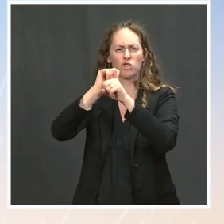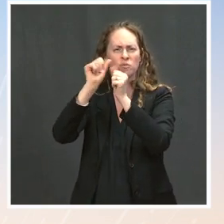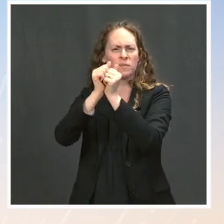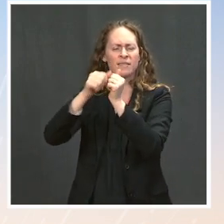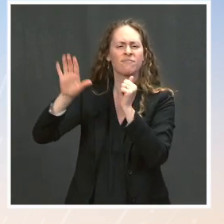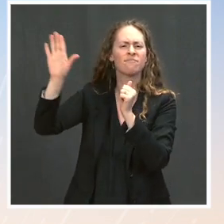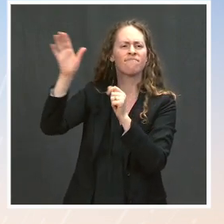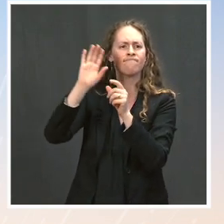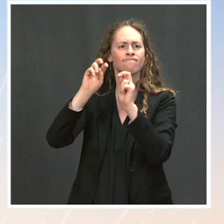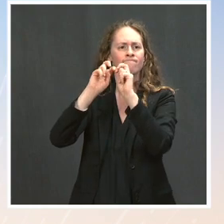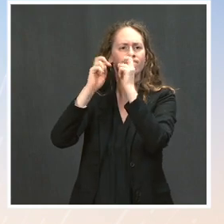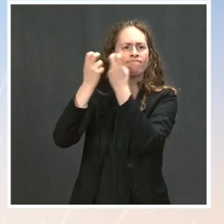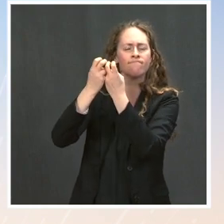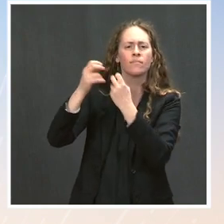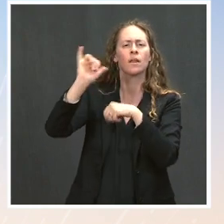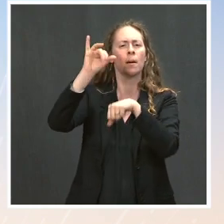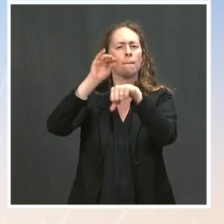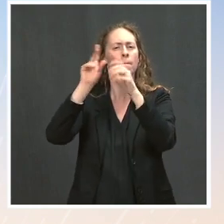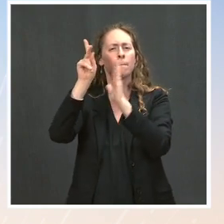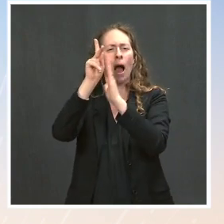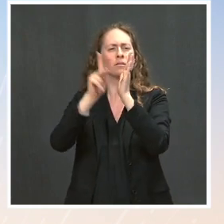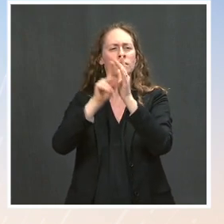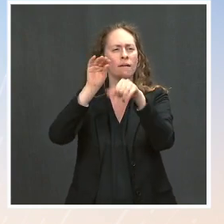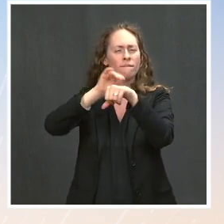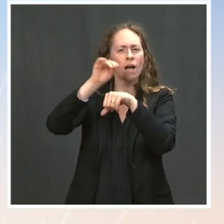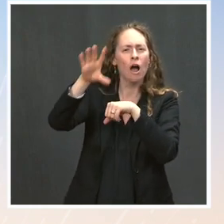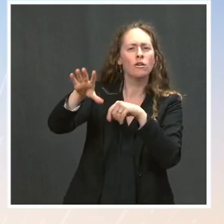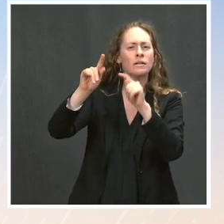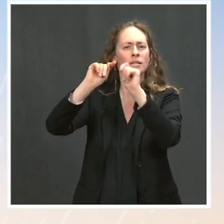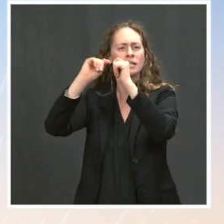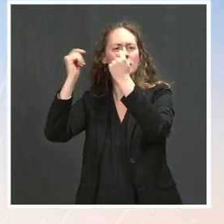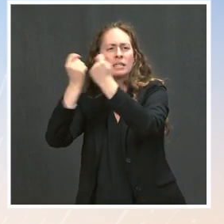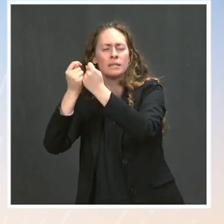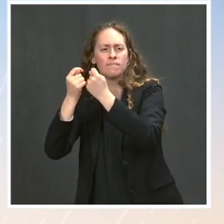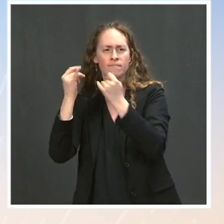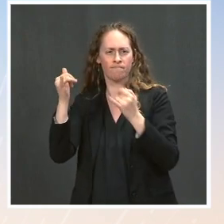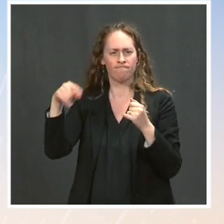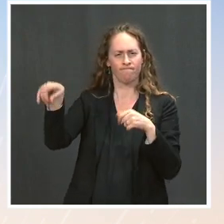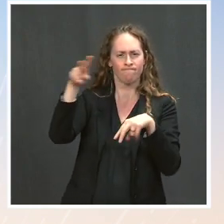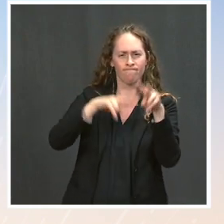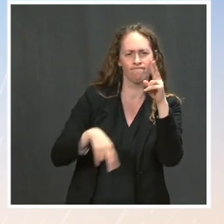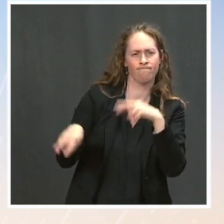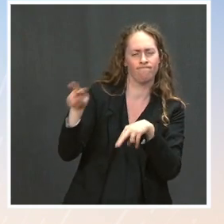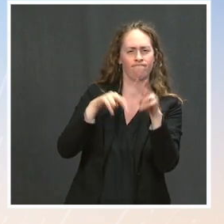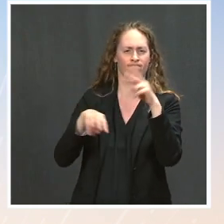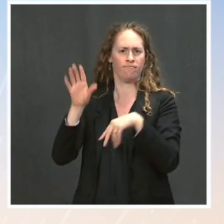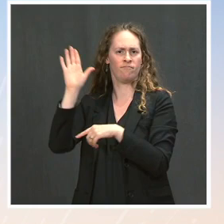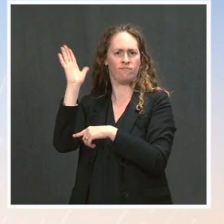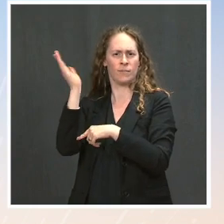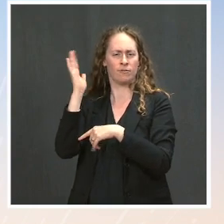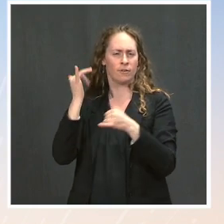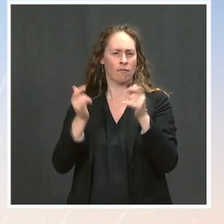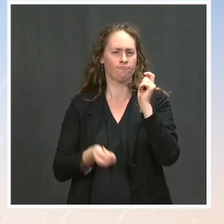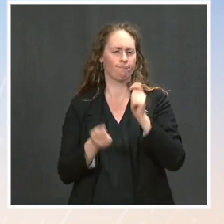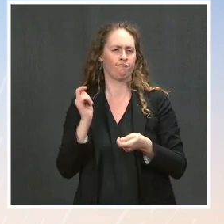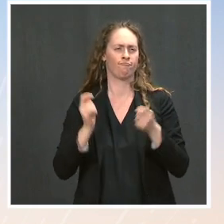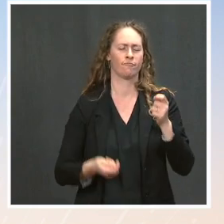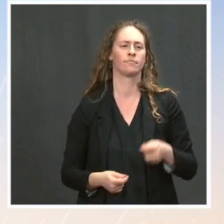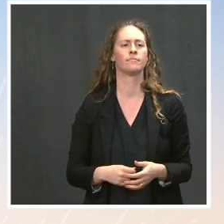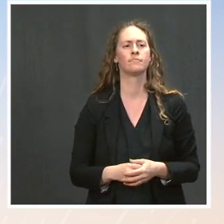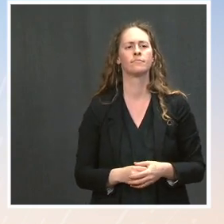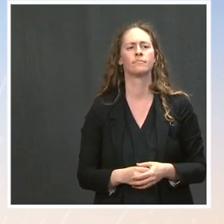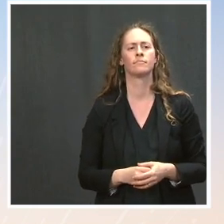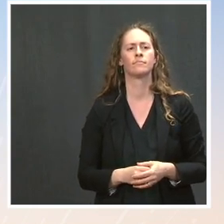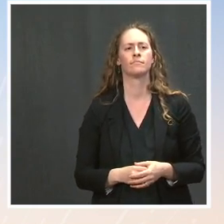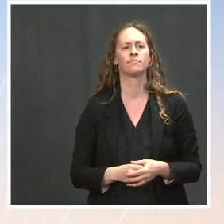policy advisors and policy teams on finalizing the components that will be in the speech. And on COVID in this country, what's the level of